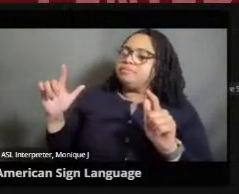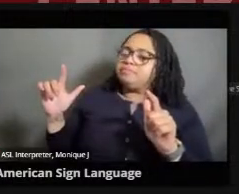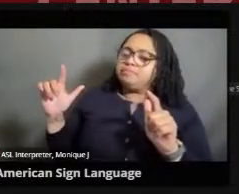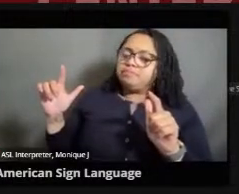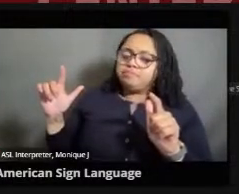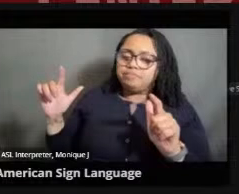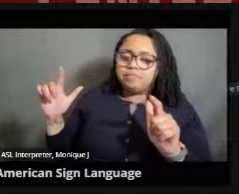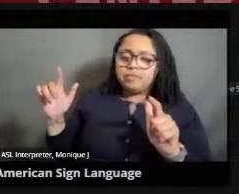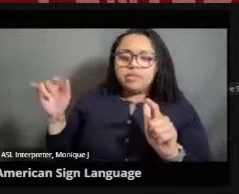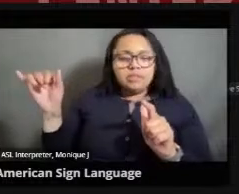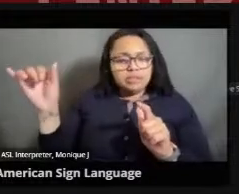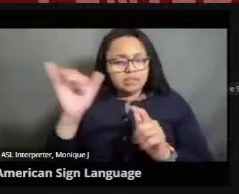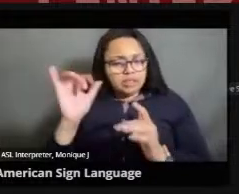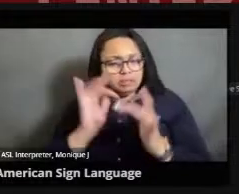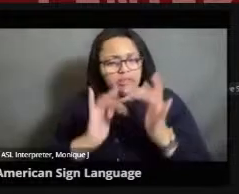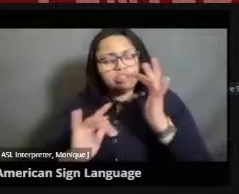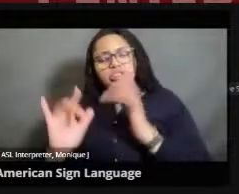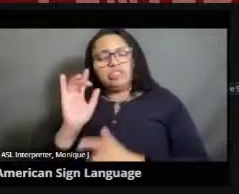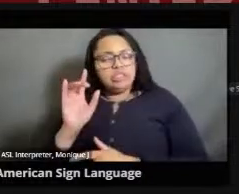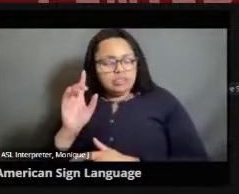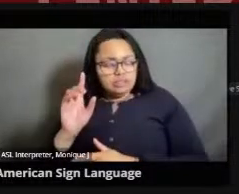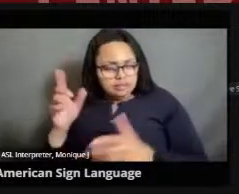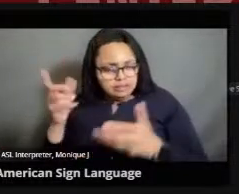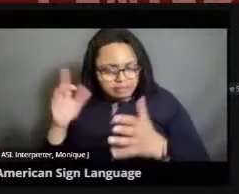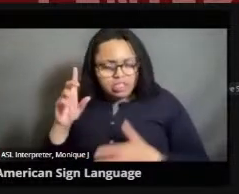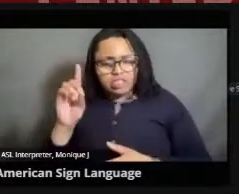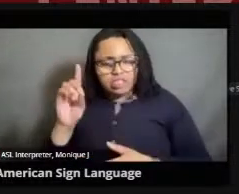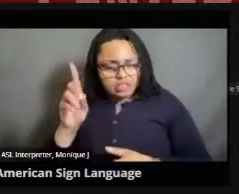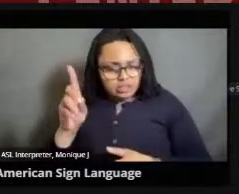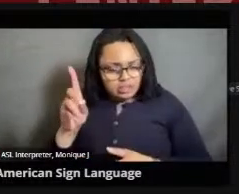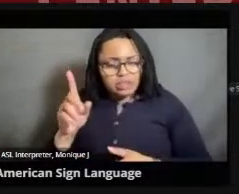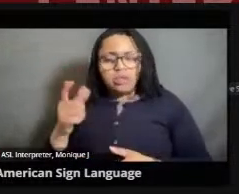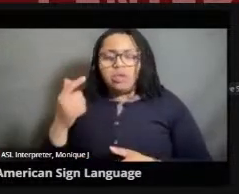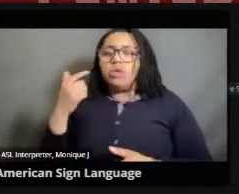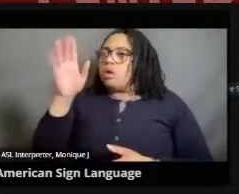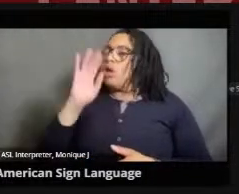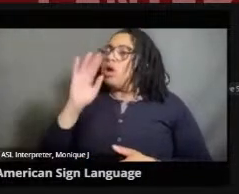So now, God, we ask for your healing, love, and